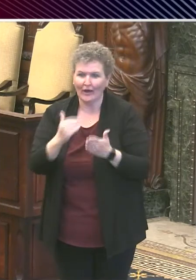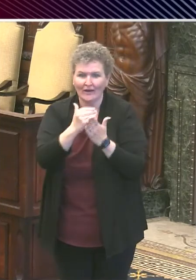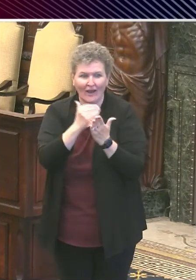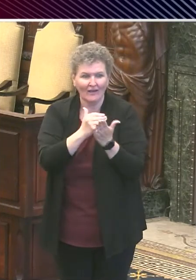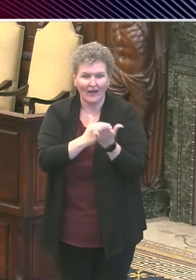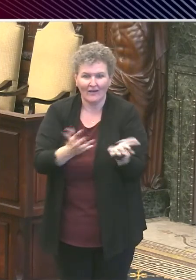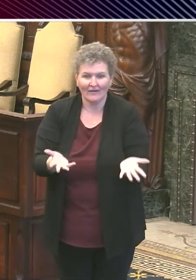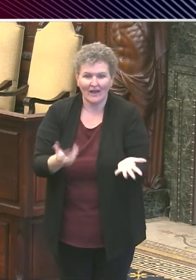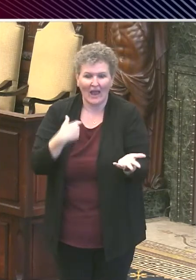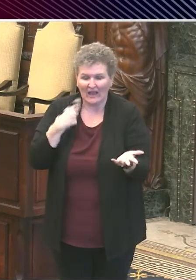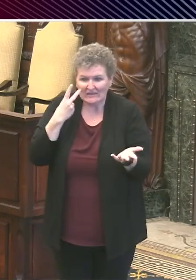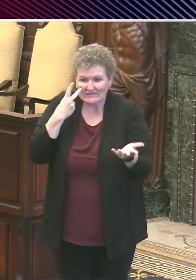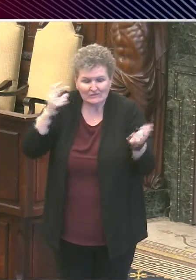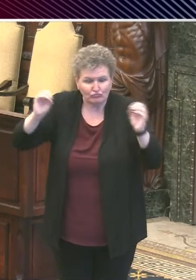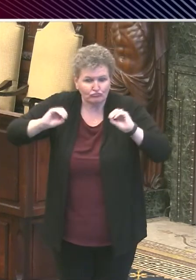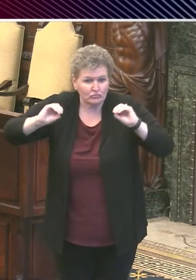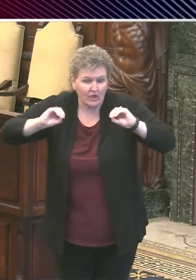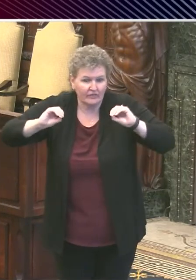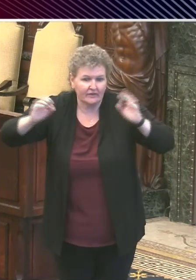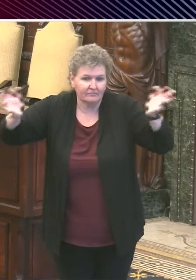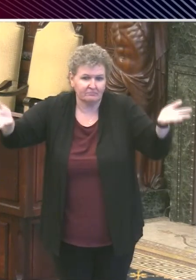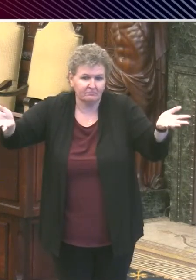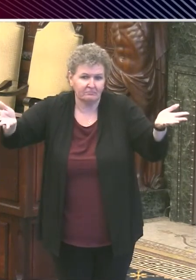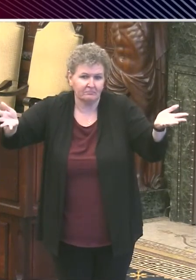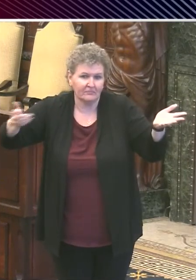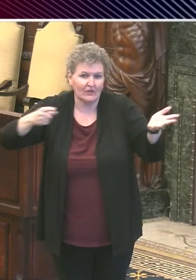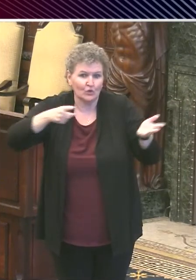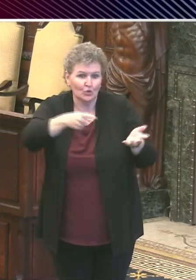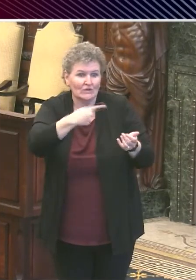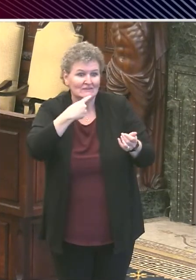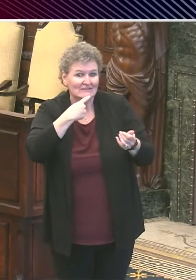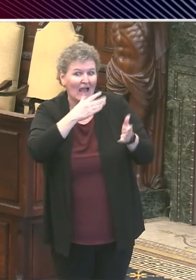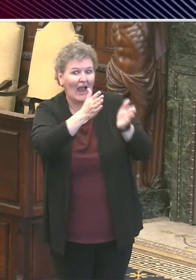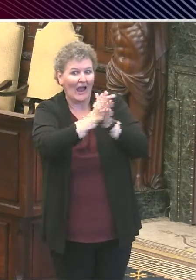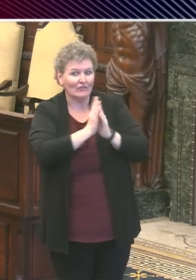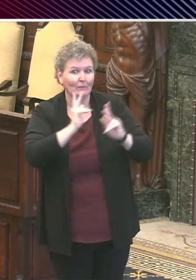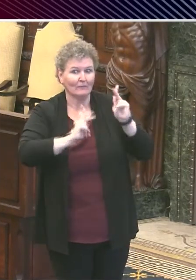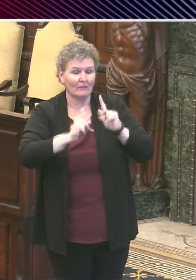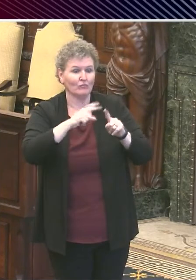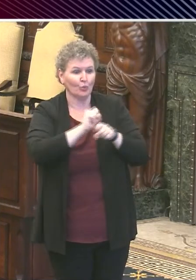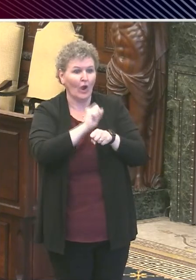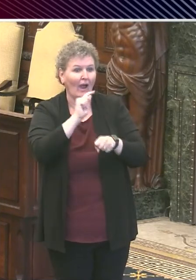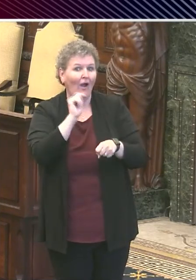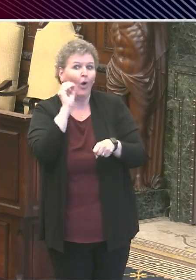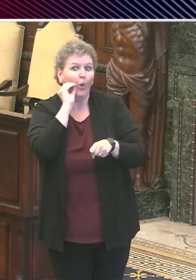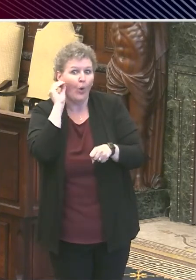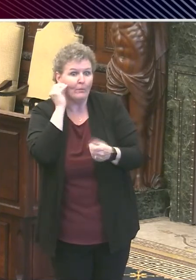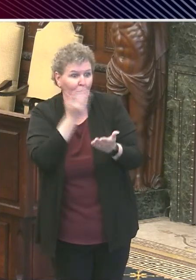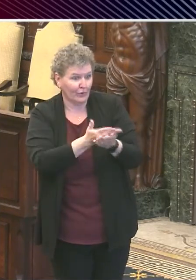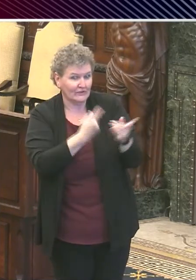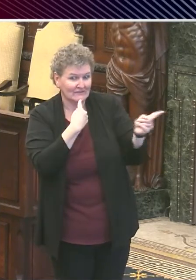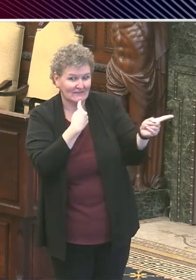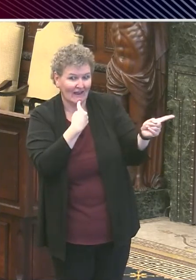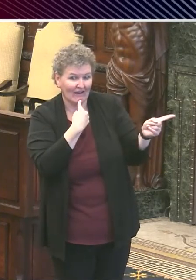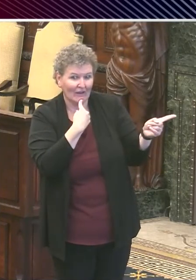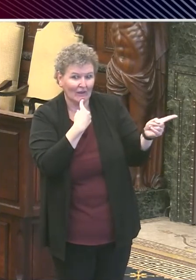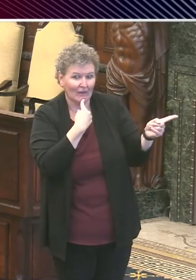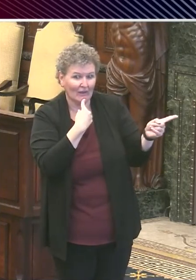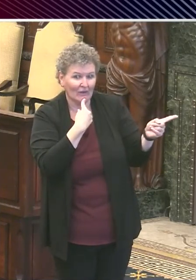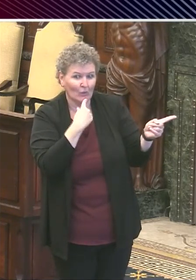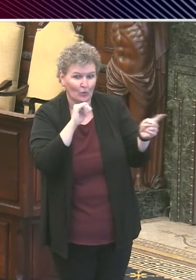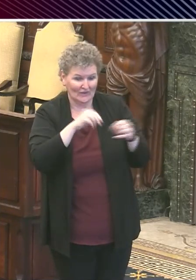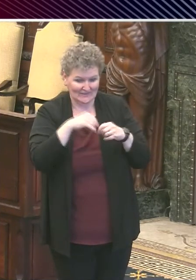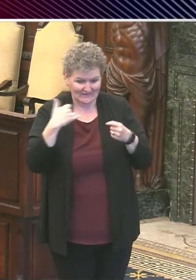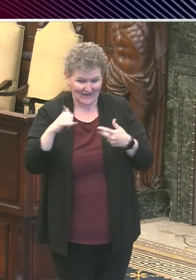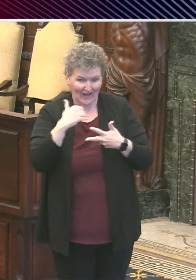see that you were asking people to work remotely when we were in the yellow, but now that we're in this modified green phase, they think it's